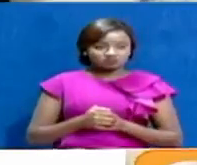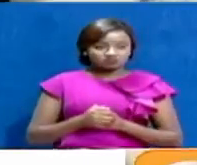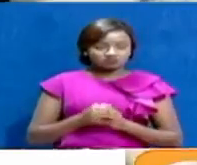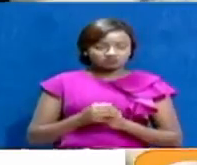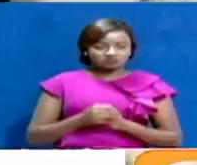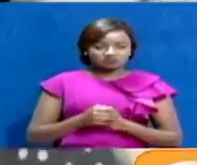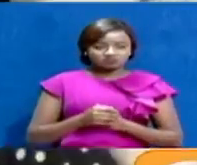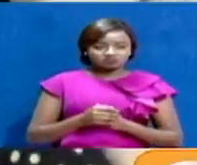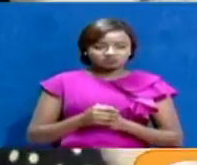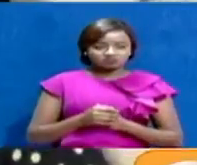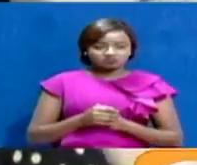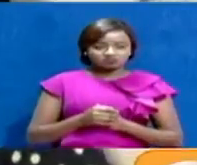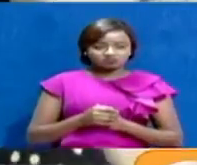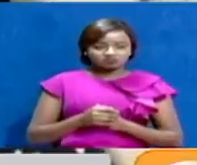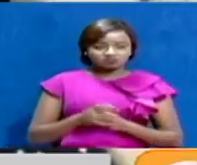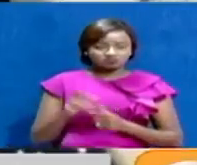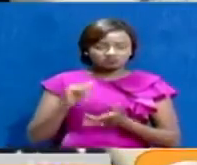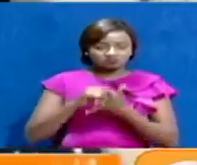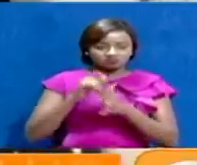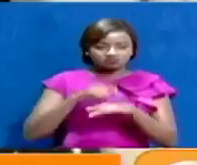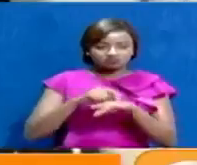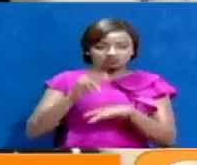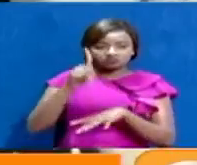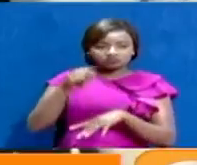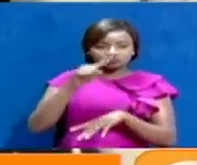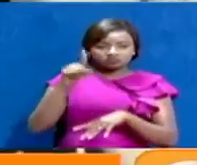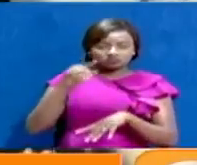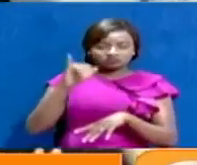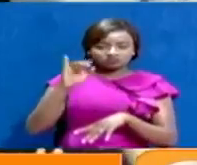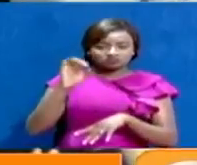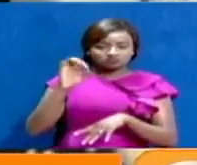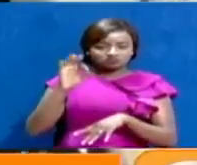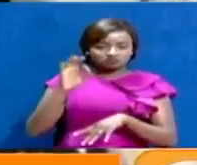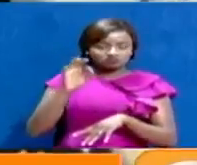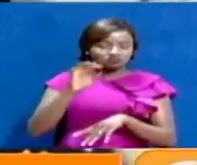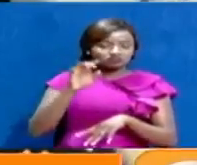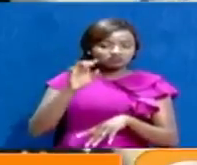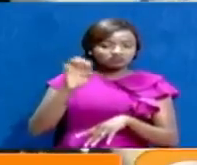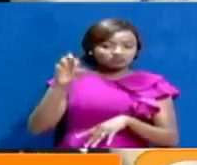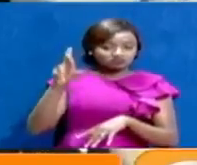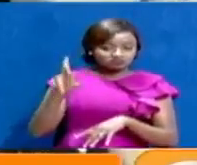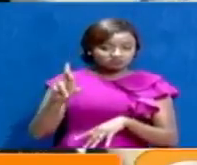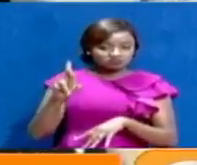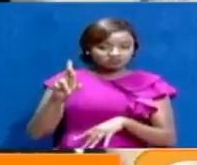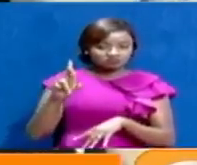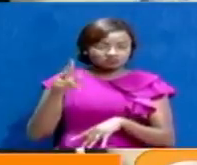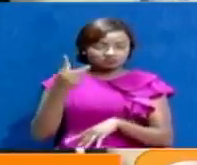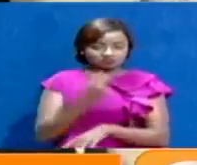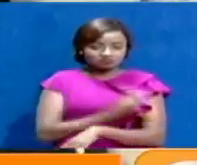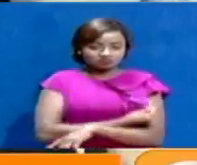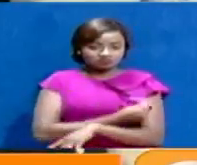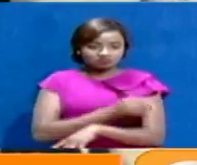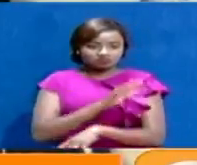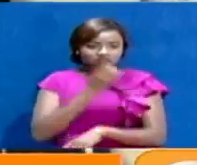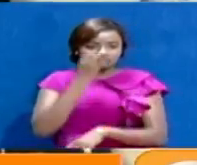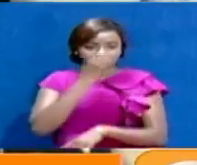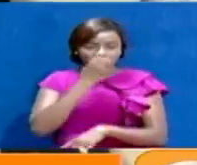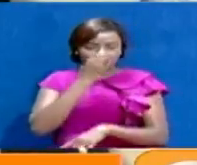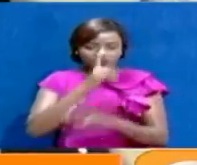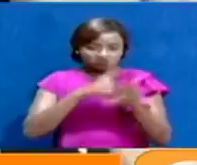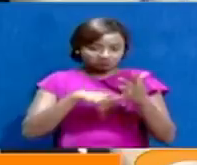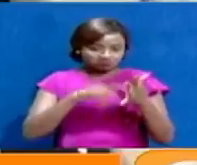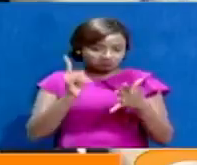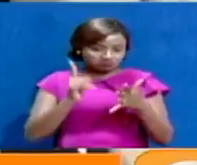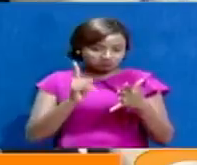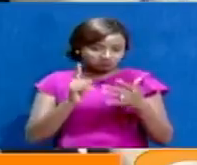vaccine. Europe hadn't fully approved the use, and so the health